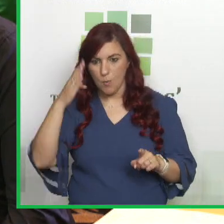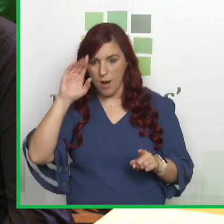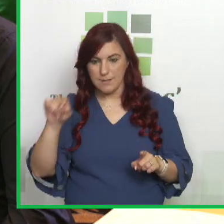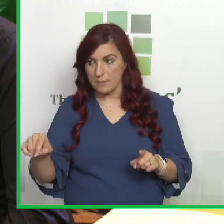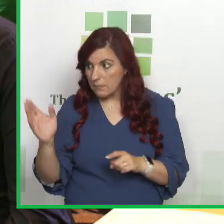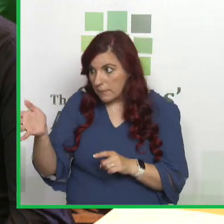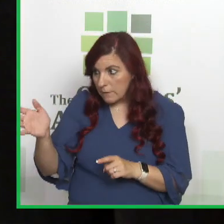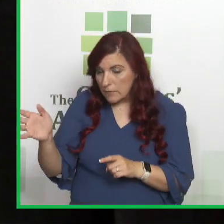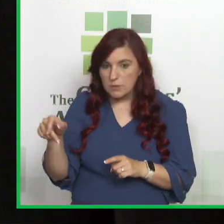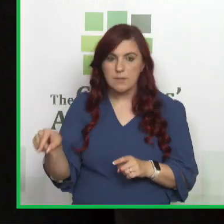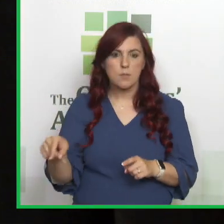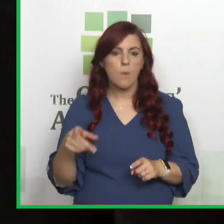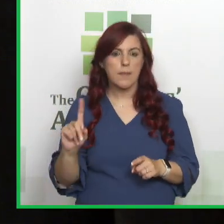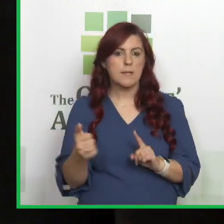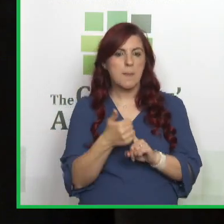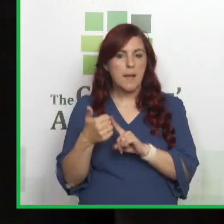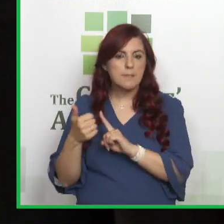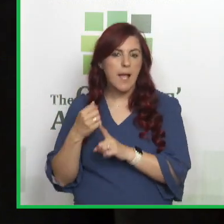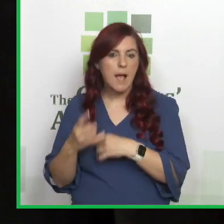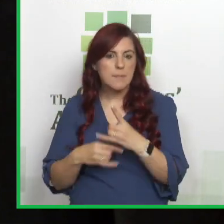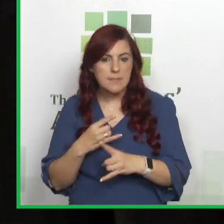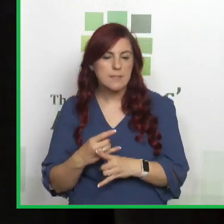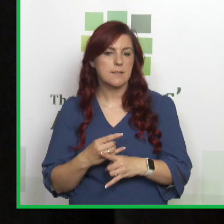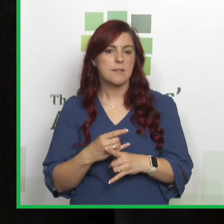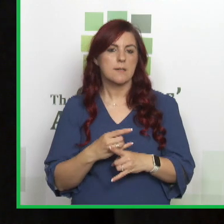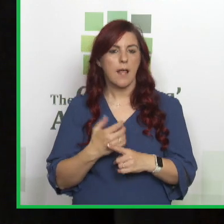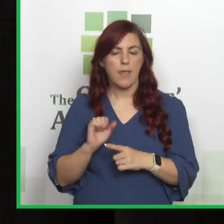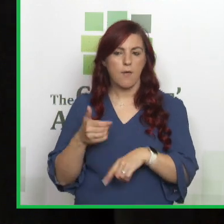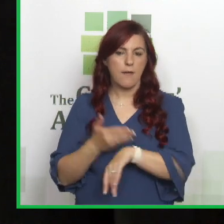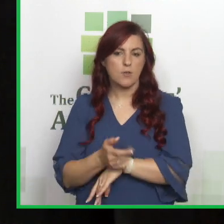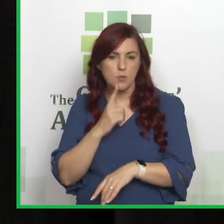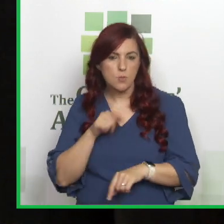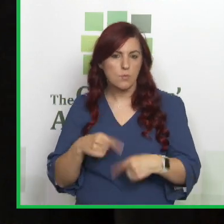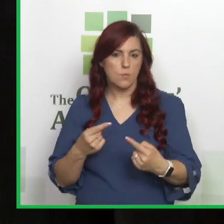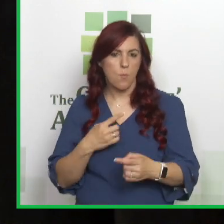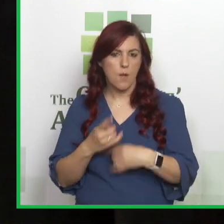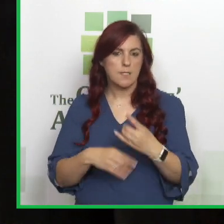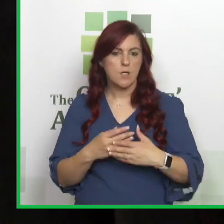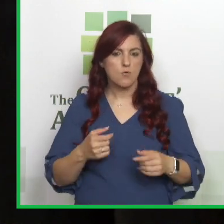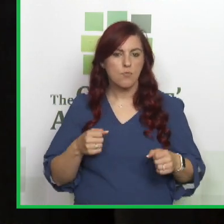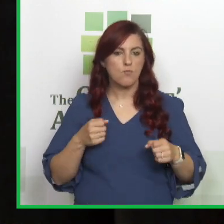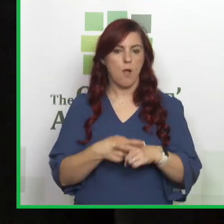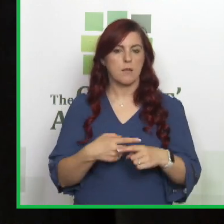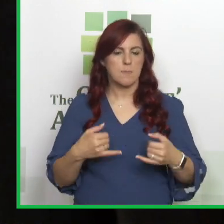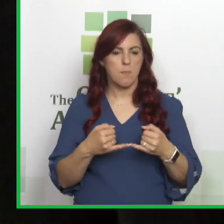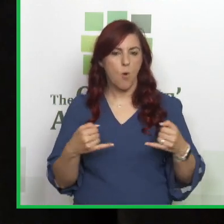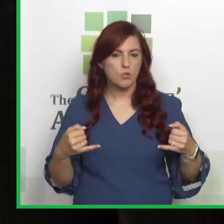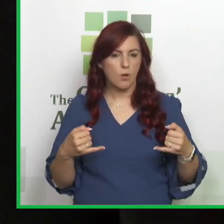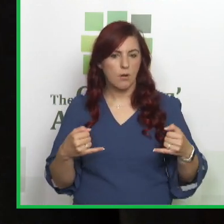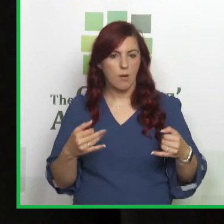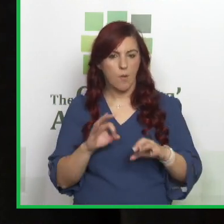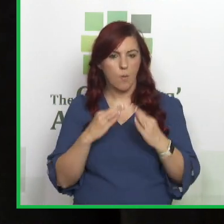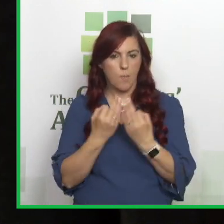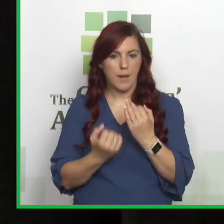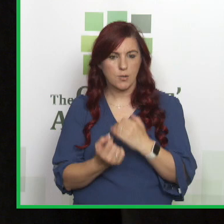This is the knock-on effect that happens when states in isolation in their efforts to tackle what is a cross-border global issue. Ireland certainly doesn't want to wish